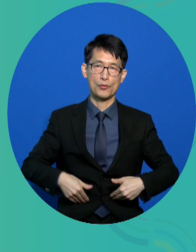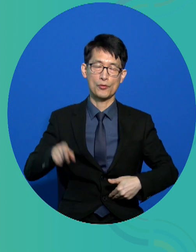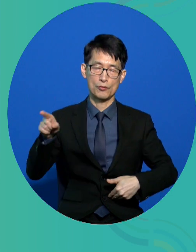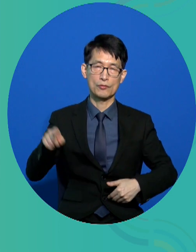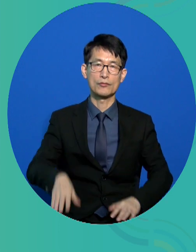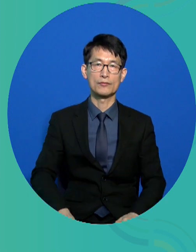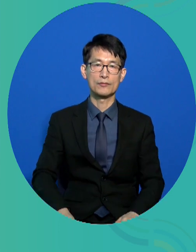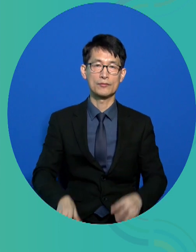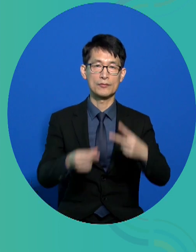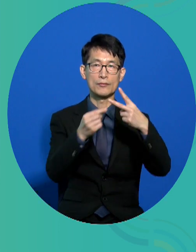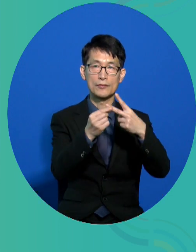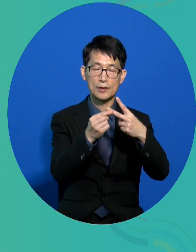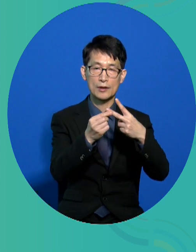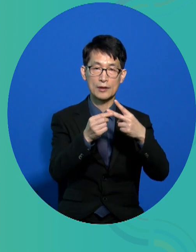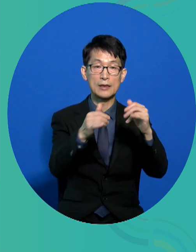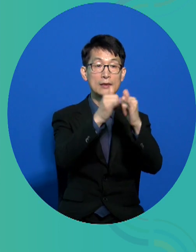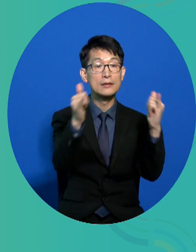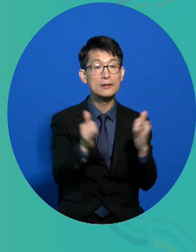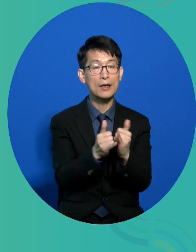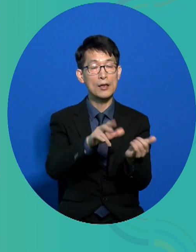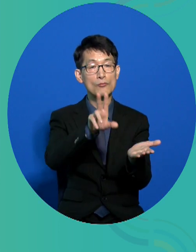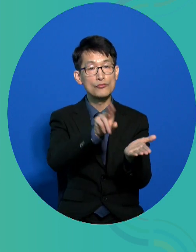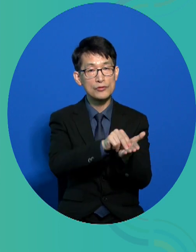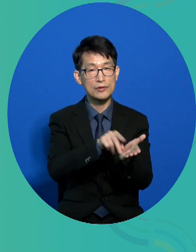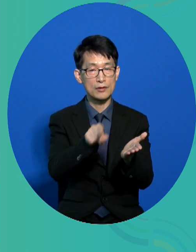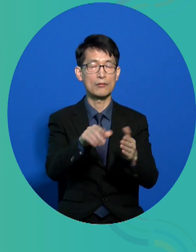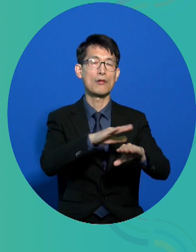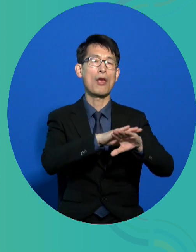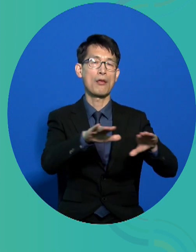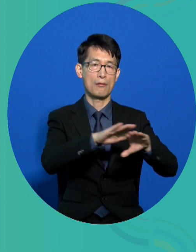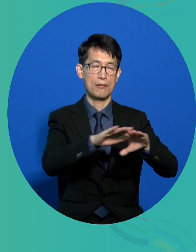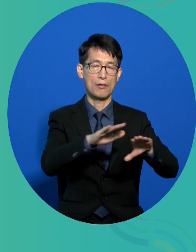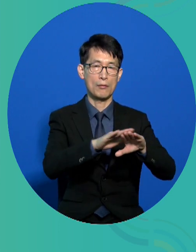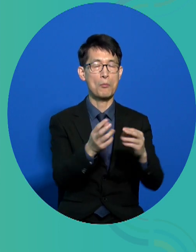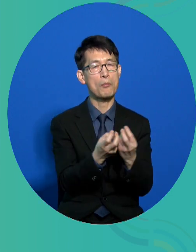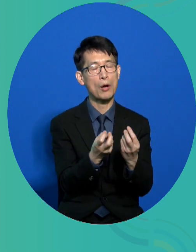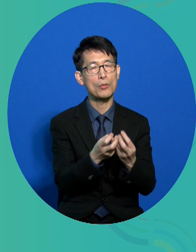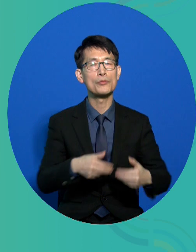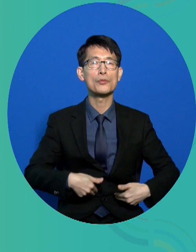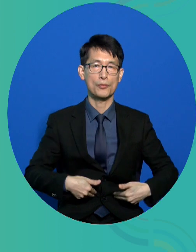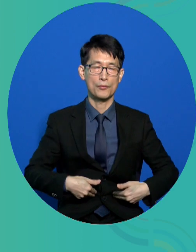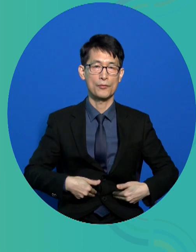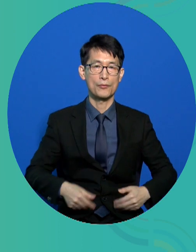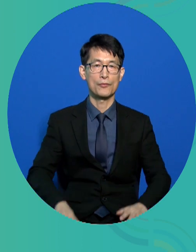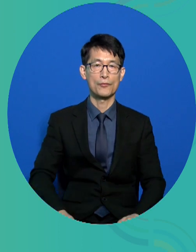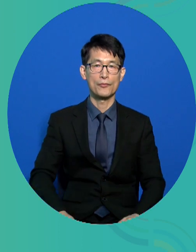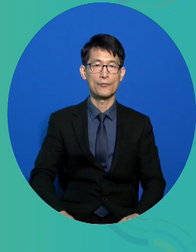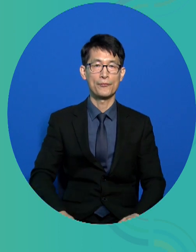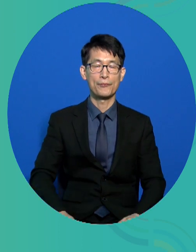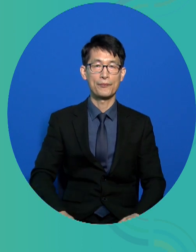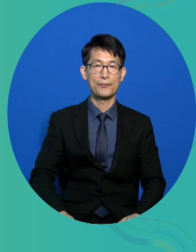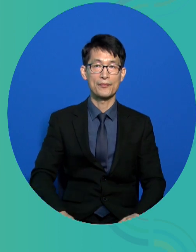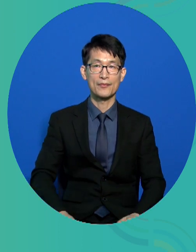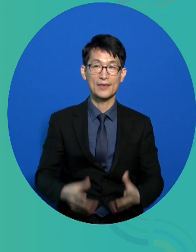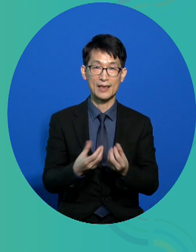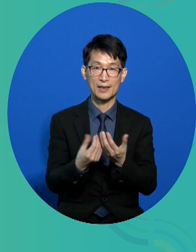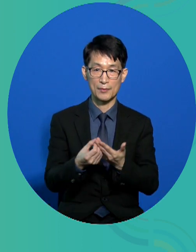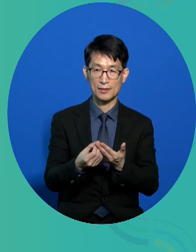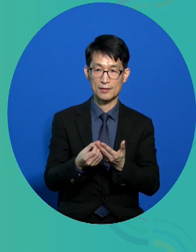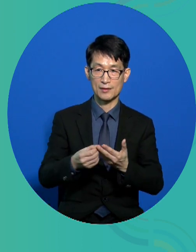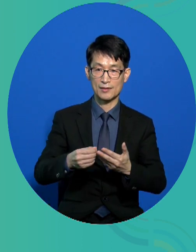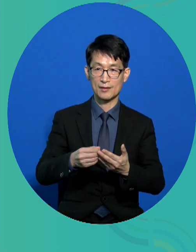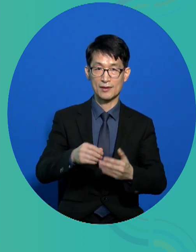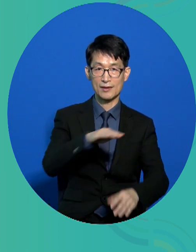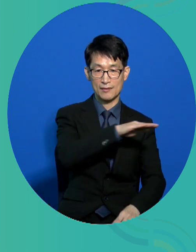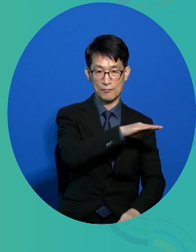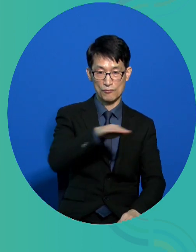these technologies are being developed as we speak. Secondly, we need to have technology to resolve social problems. So,